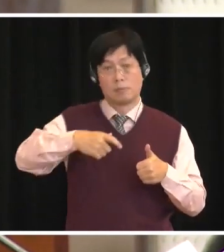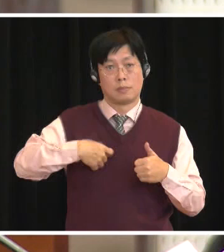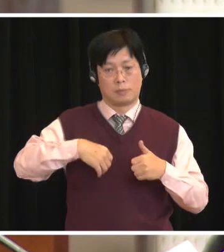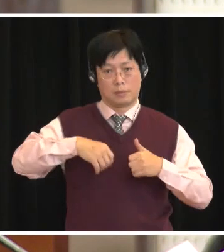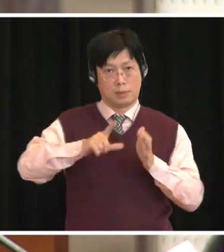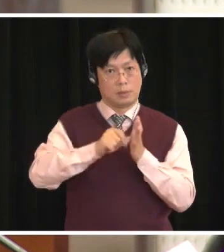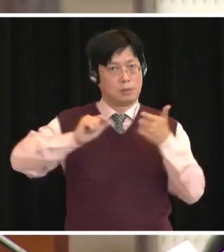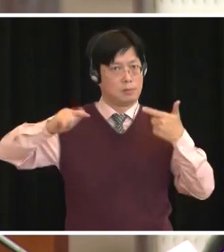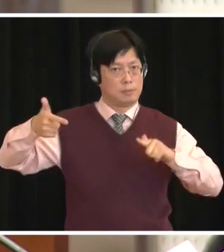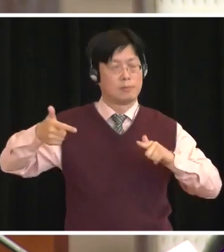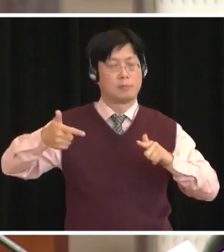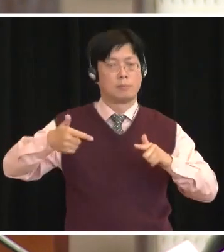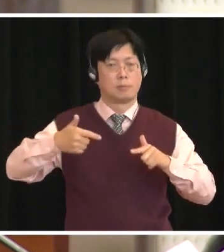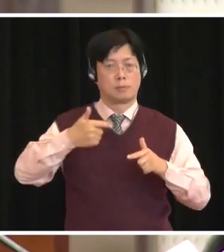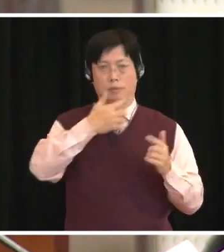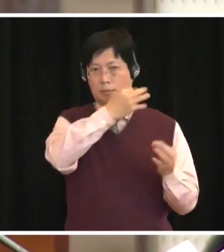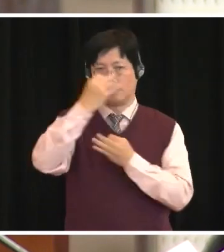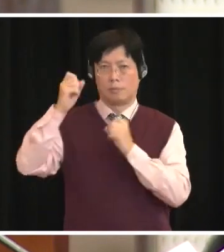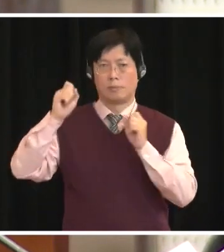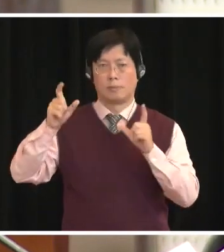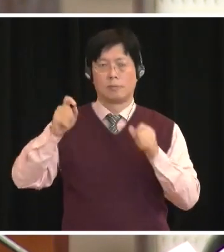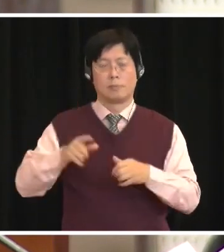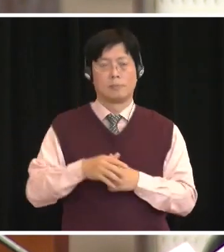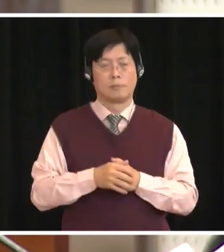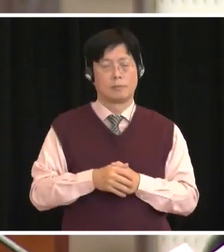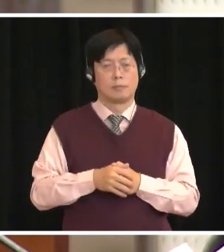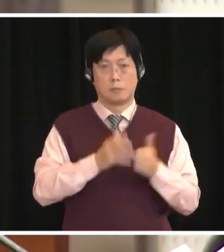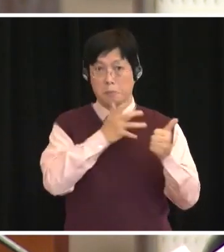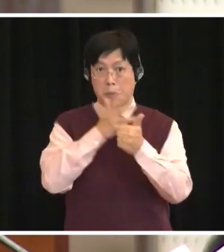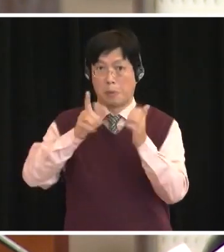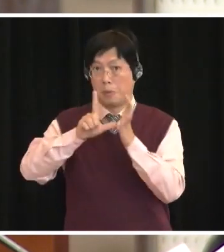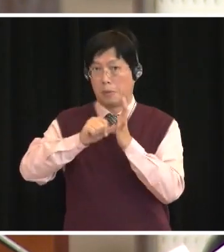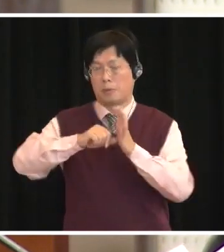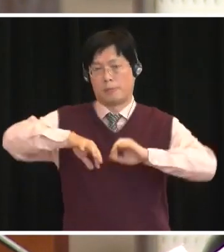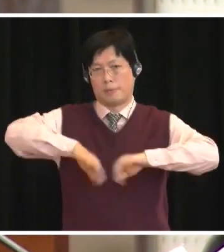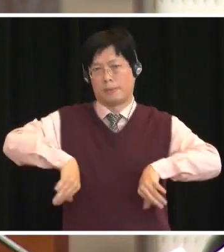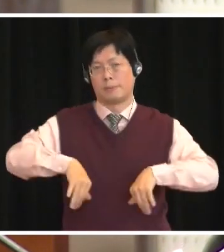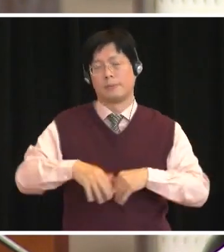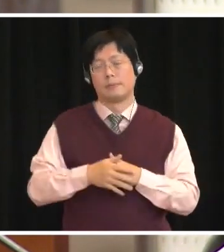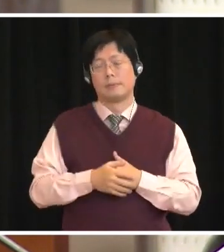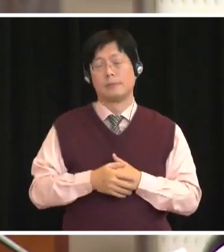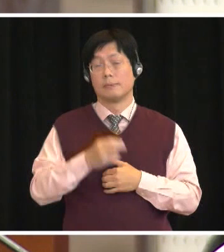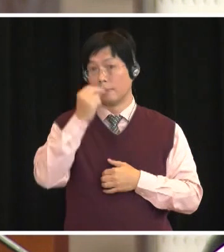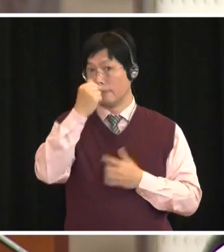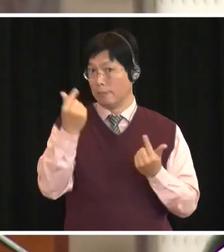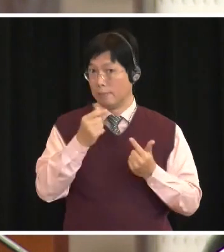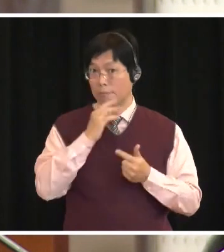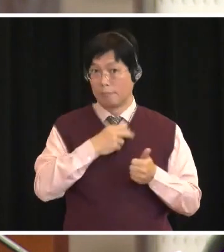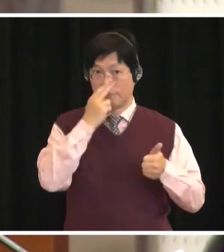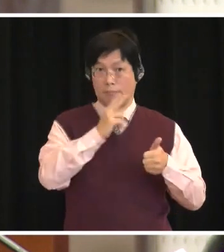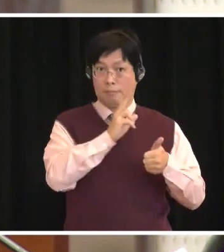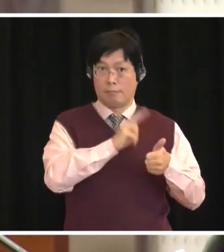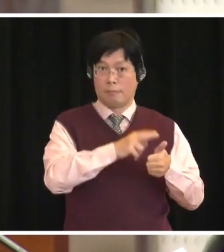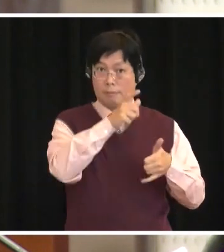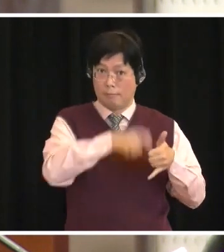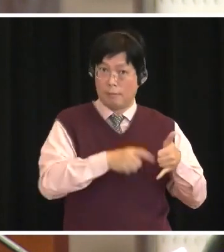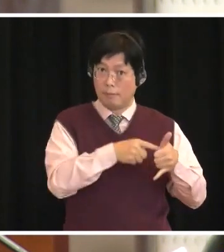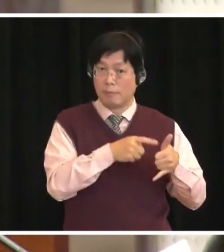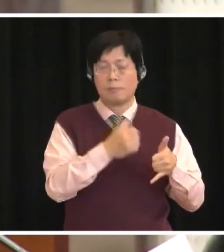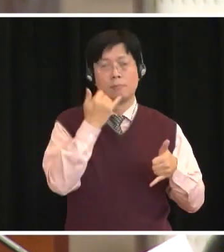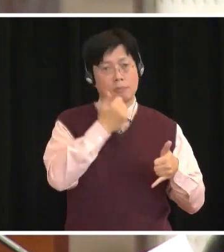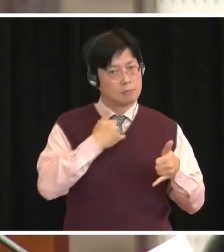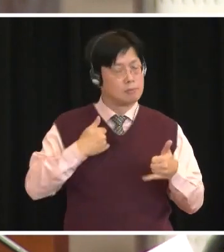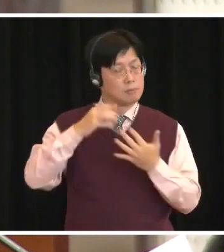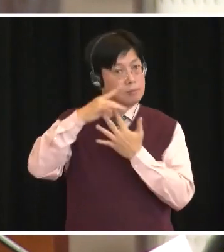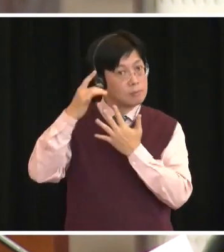the perpetrator and the victim will come to the police station on different days. They will be interrogated at